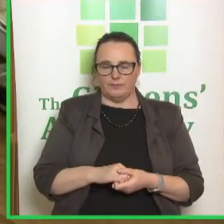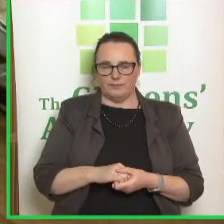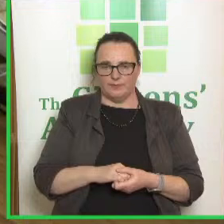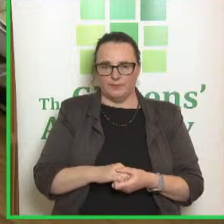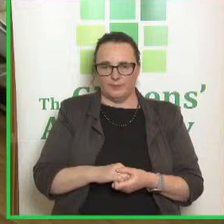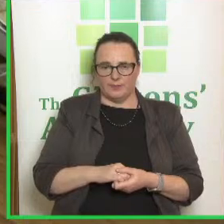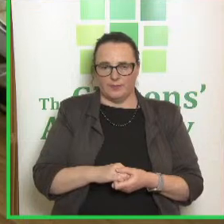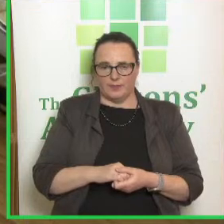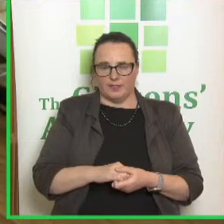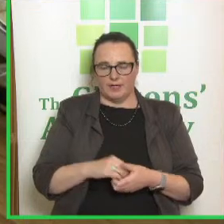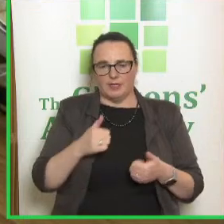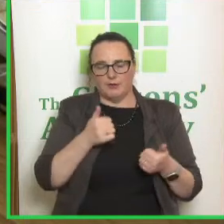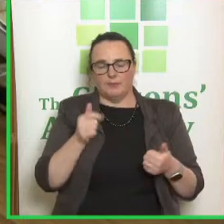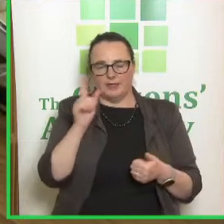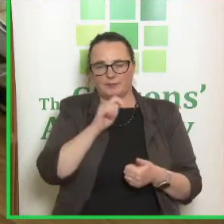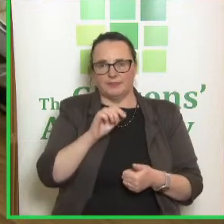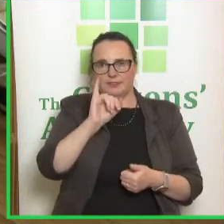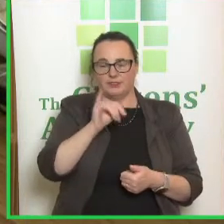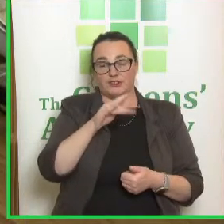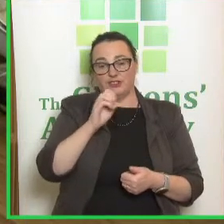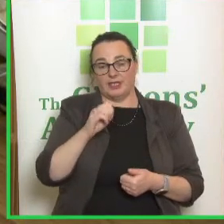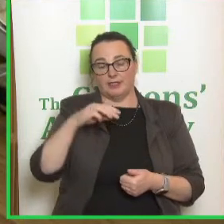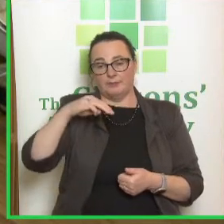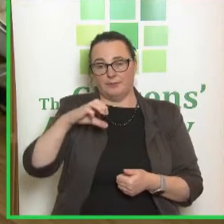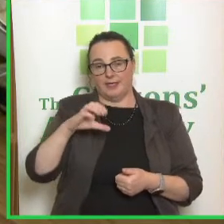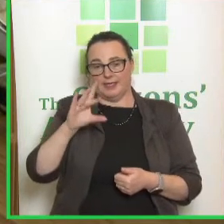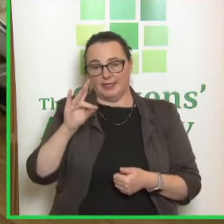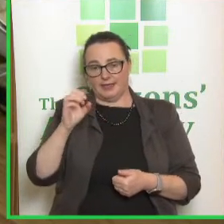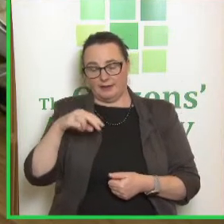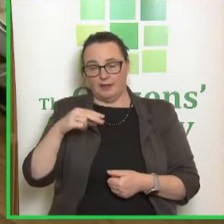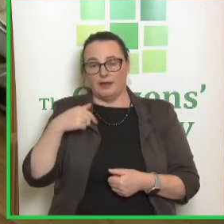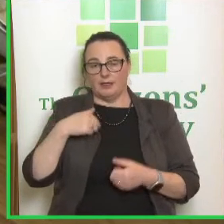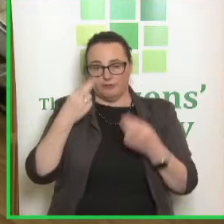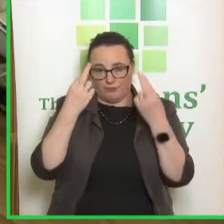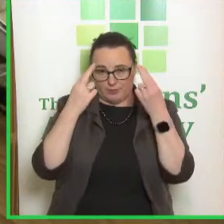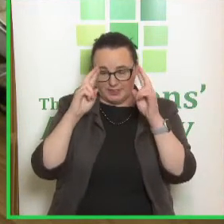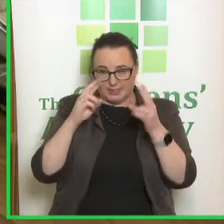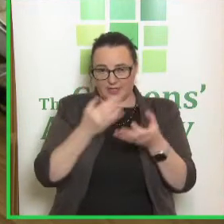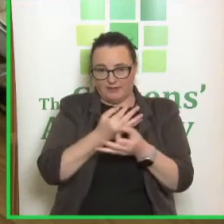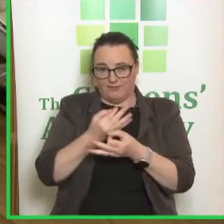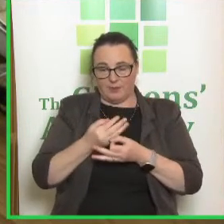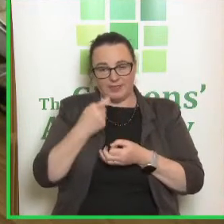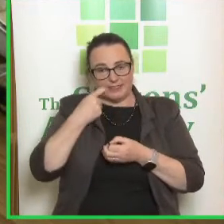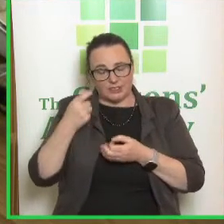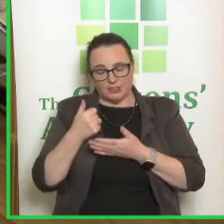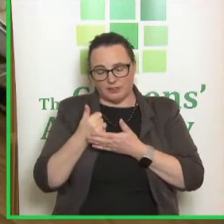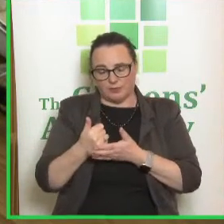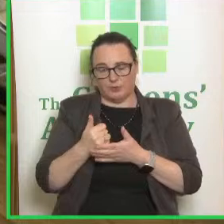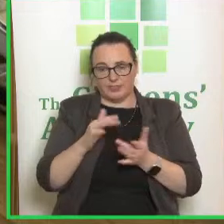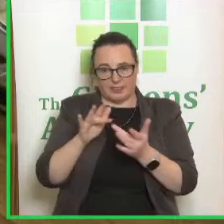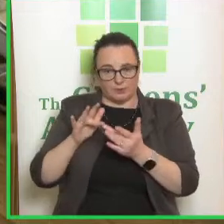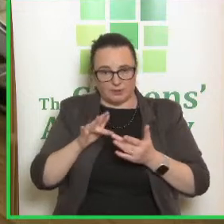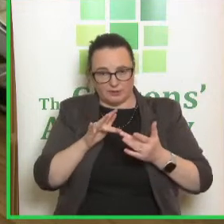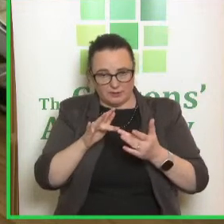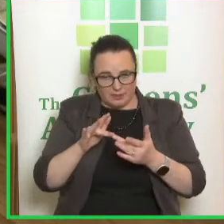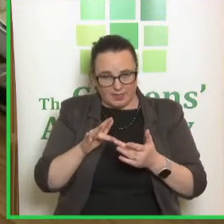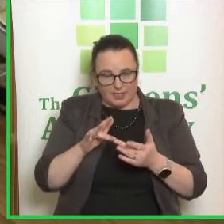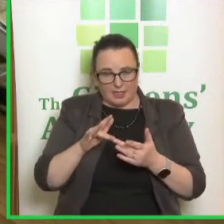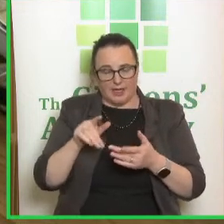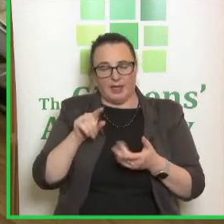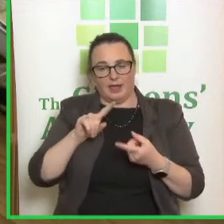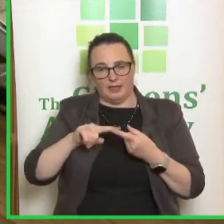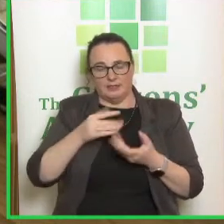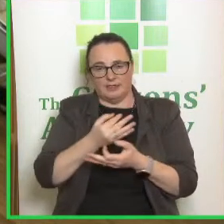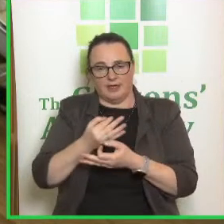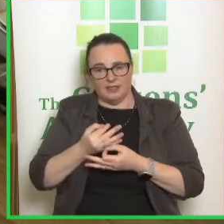Hi, my name is Jackie McKenna, and I represent the Family Addiction Support Network and also on the National Family